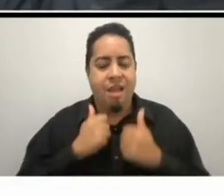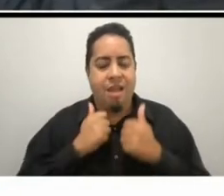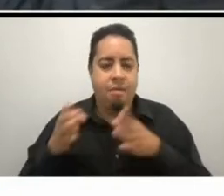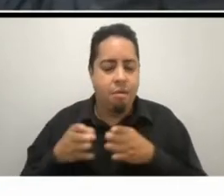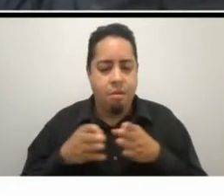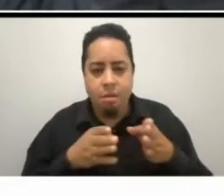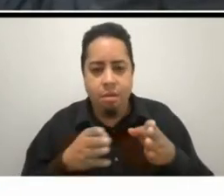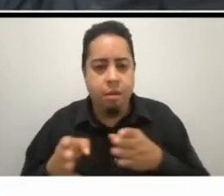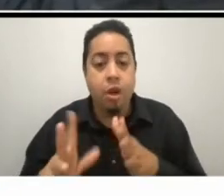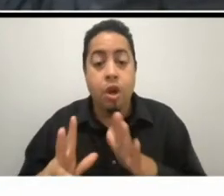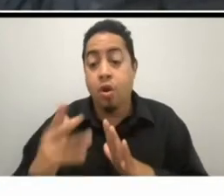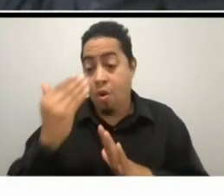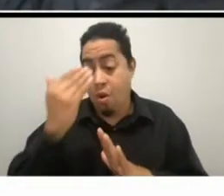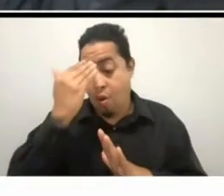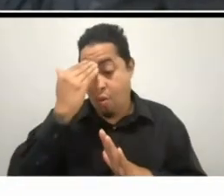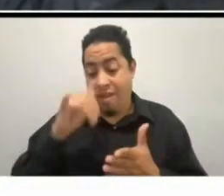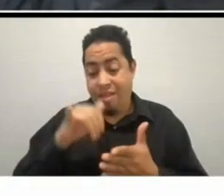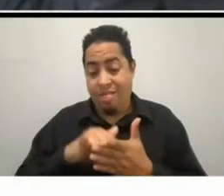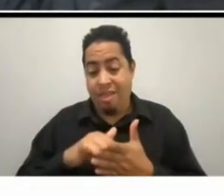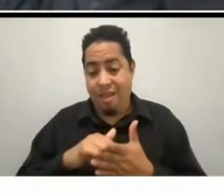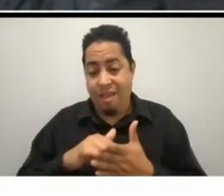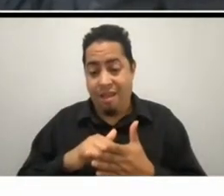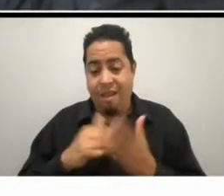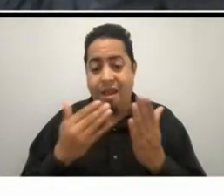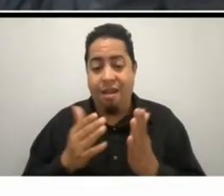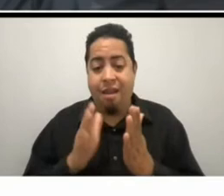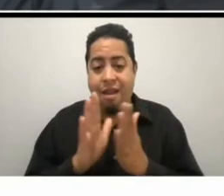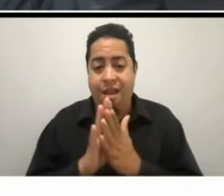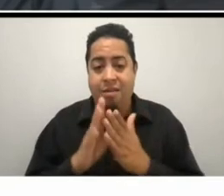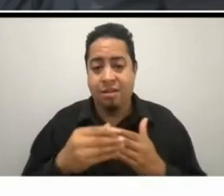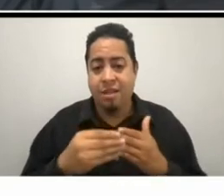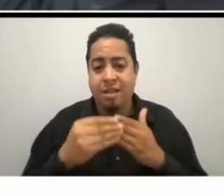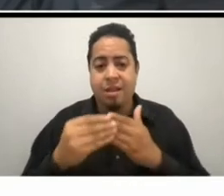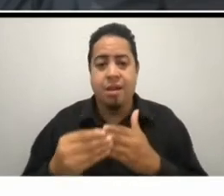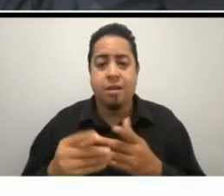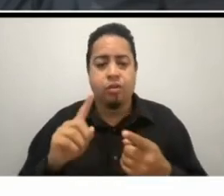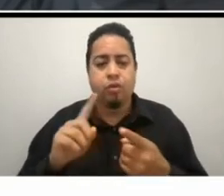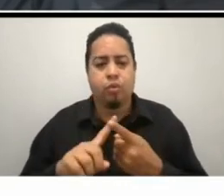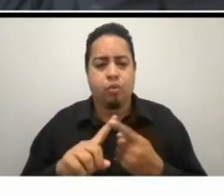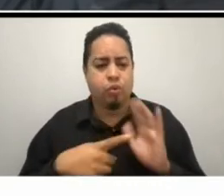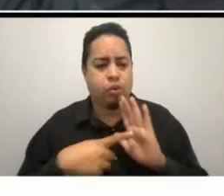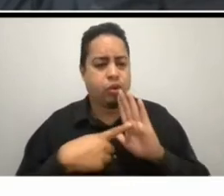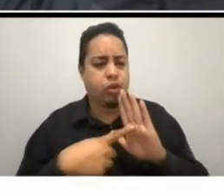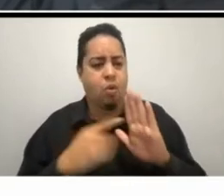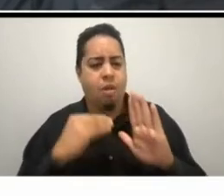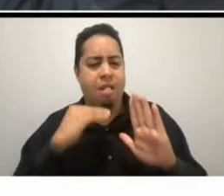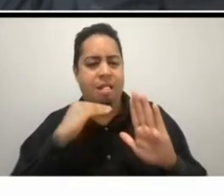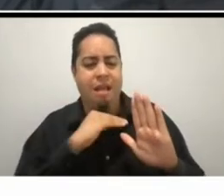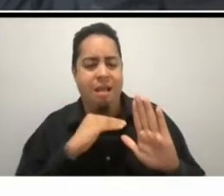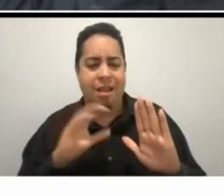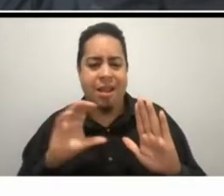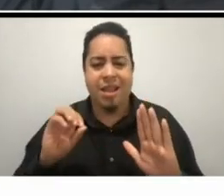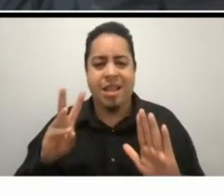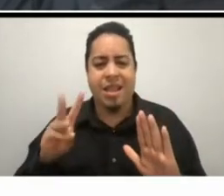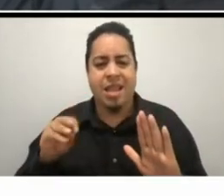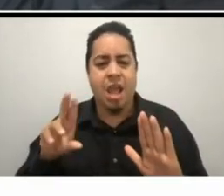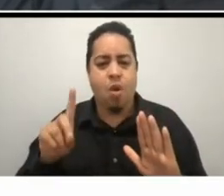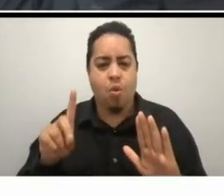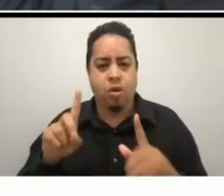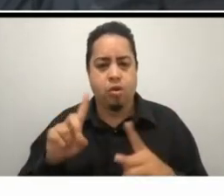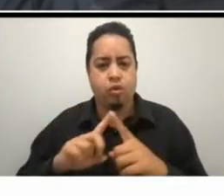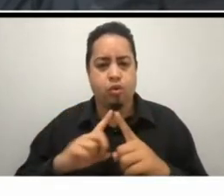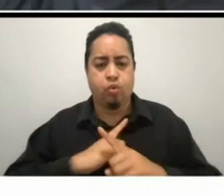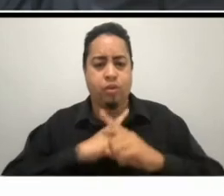knowing that I ask this guidance only to show myself a coward in defending the course